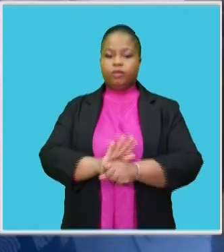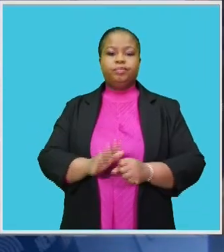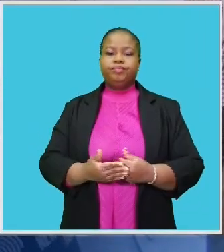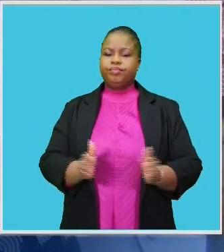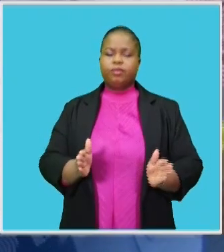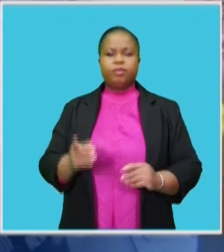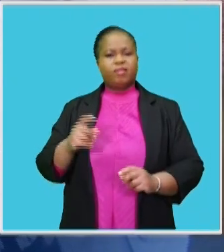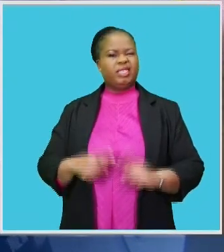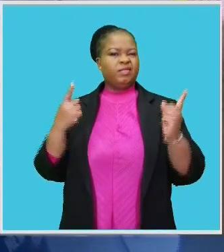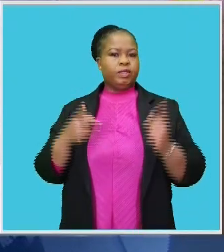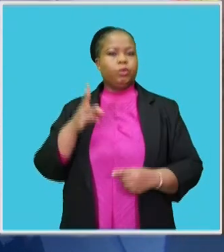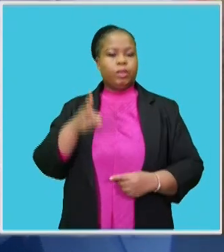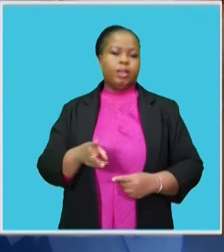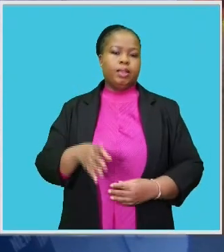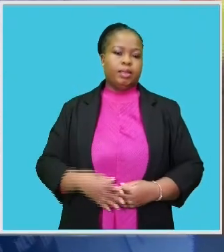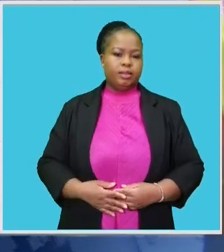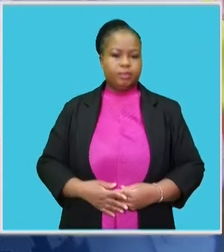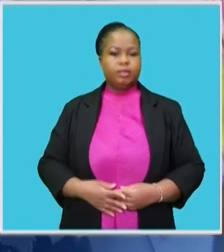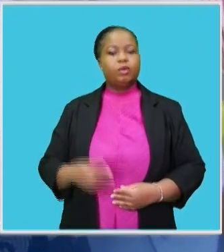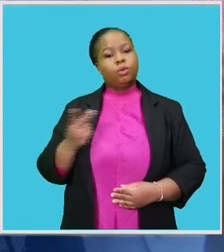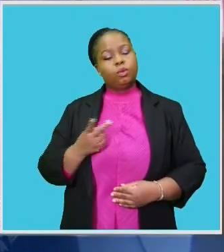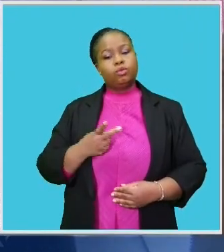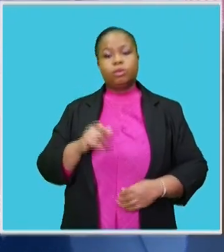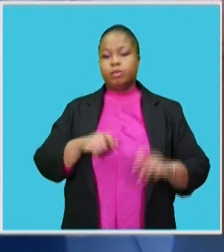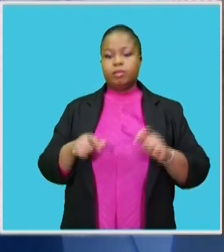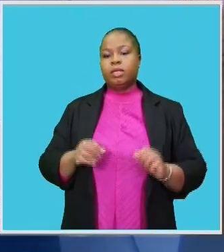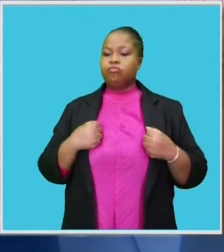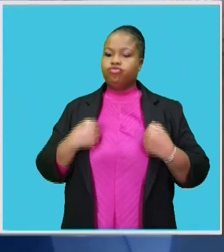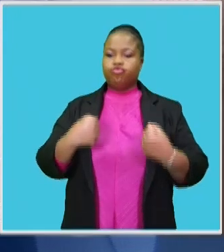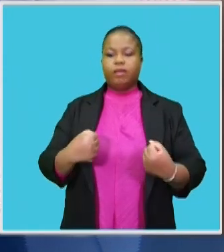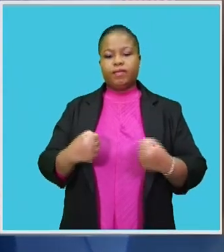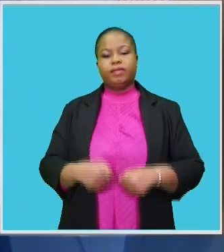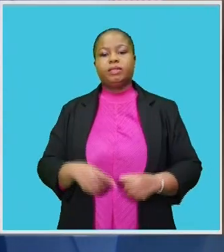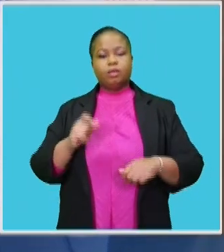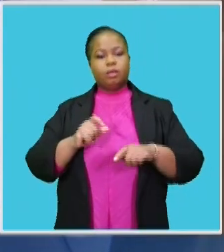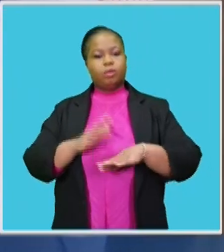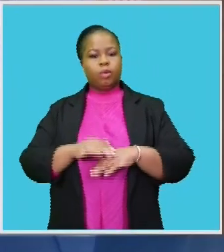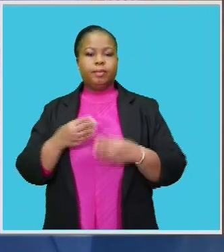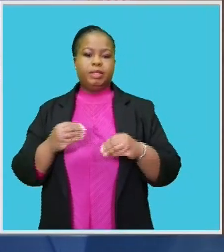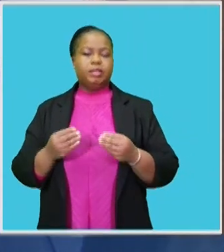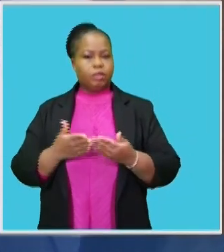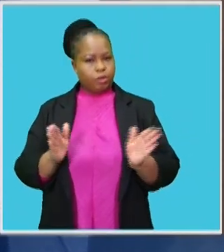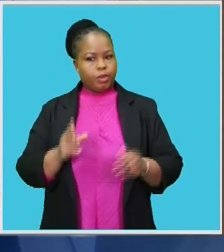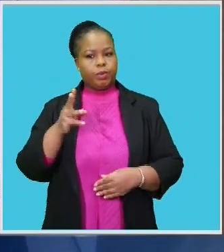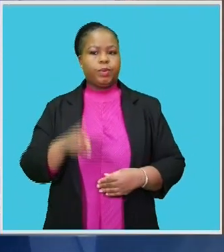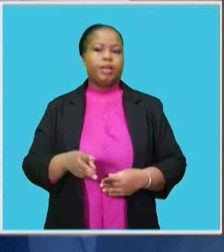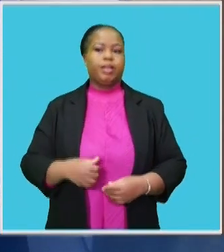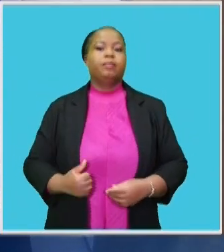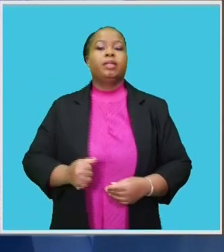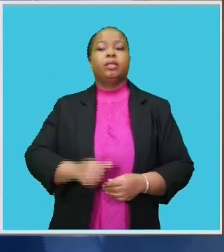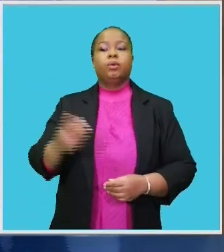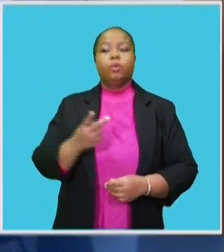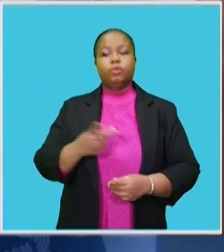look completely different and allow for movement, allow for economic activity to take place, at the same